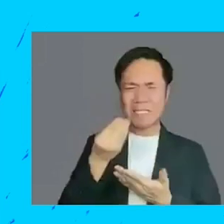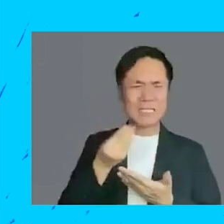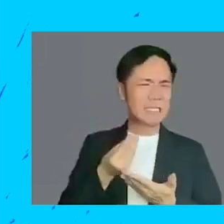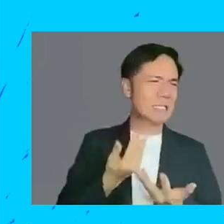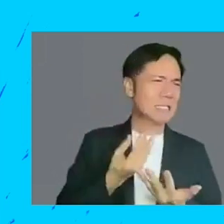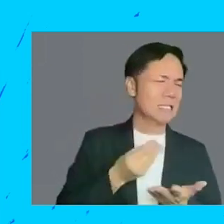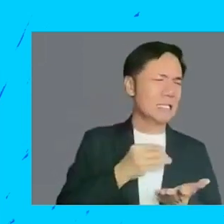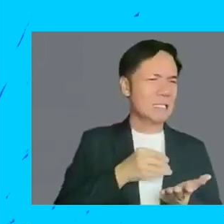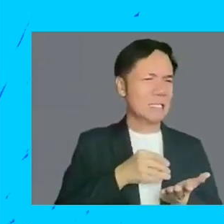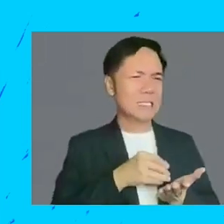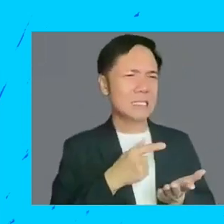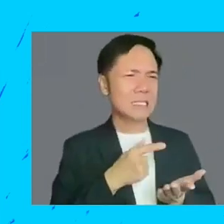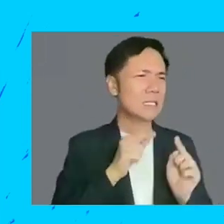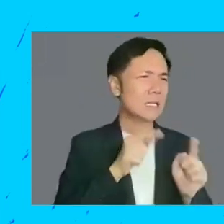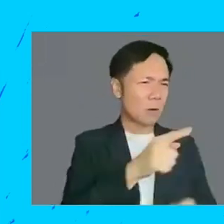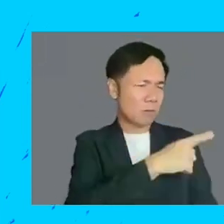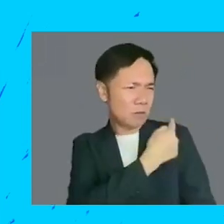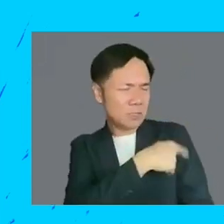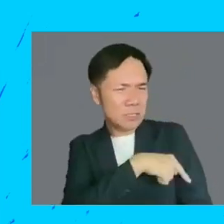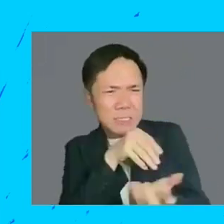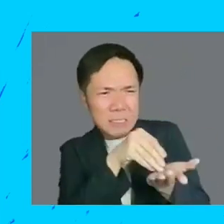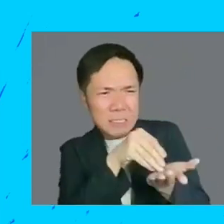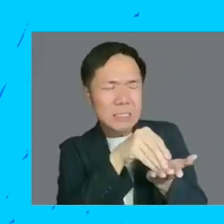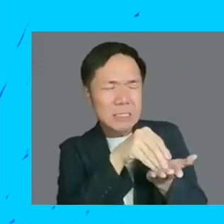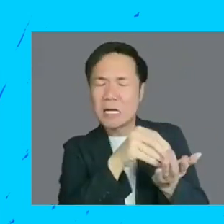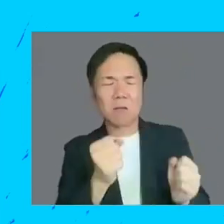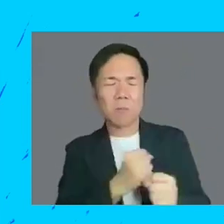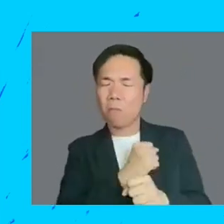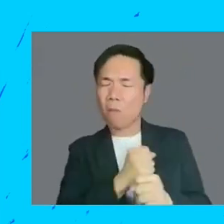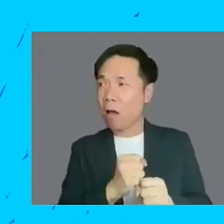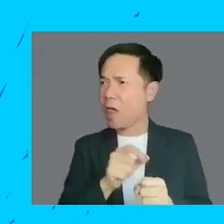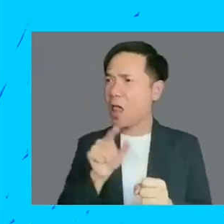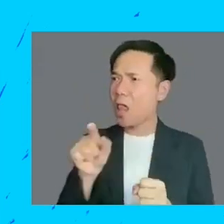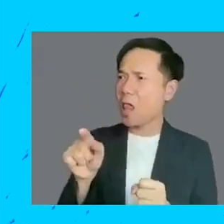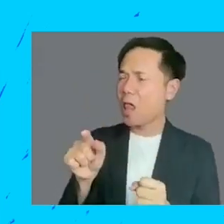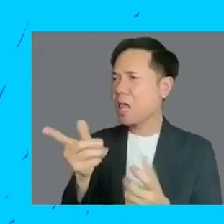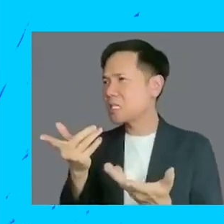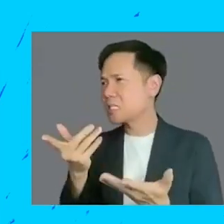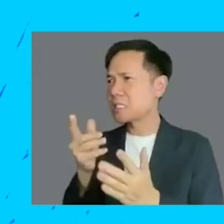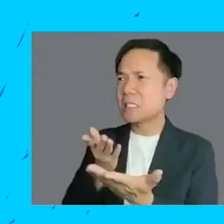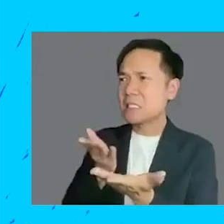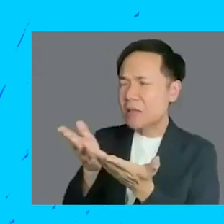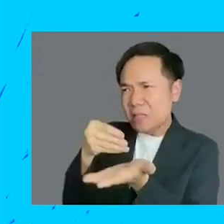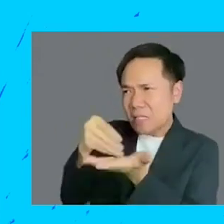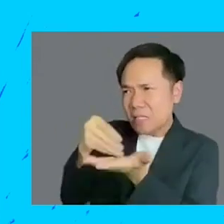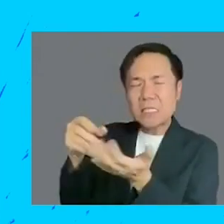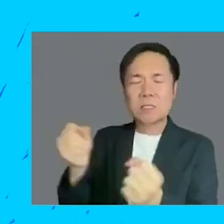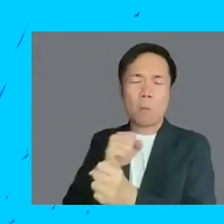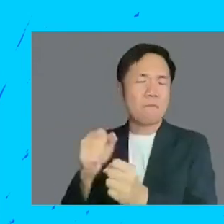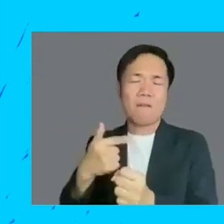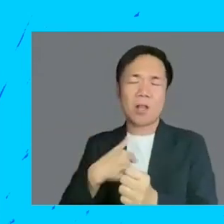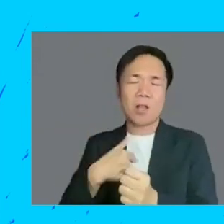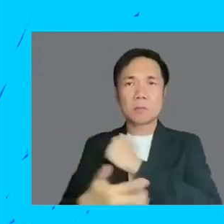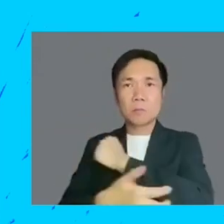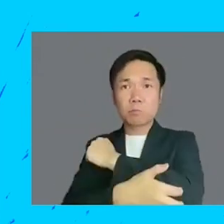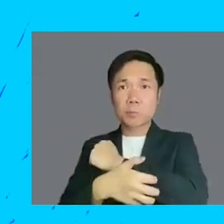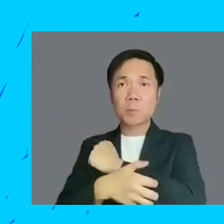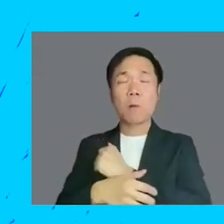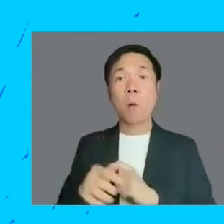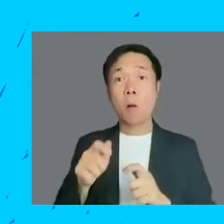that limit access to adolescents' health as we ensure equitable,